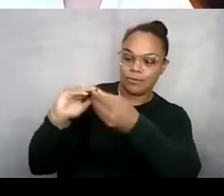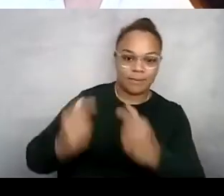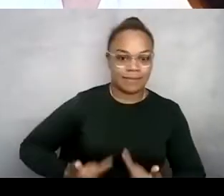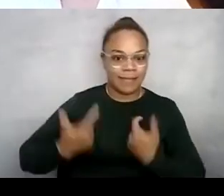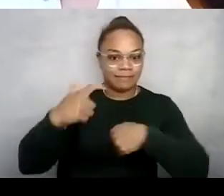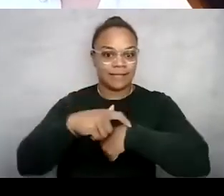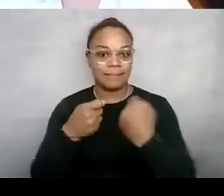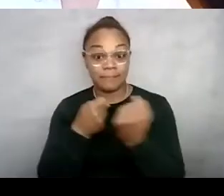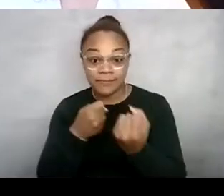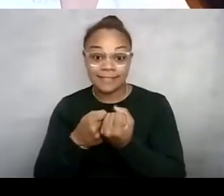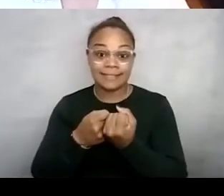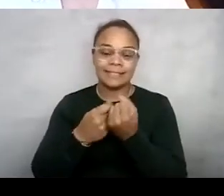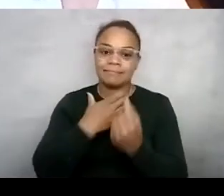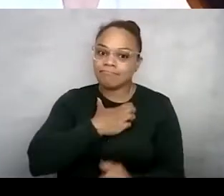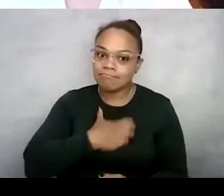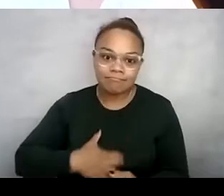passion and engagement.